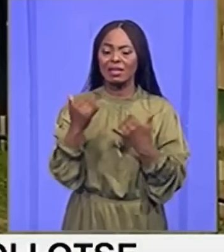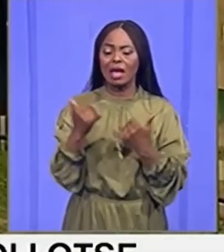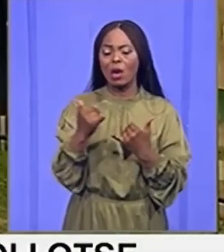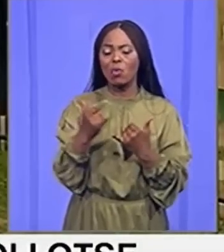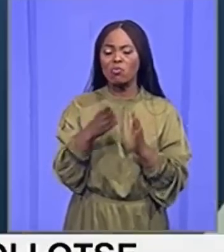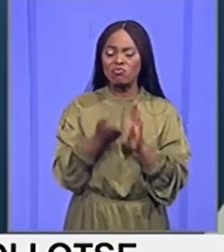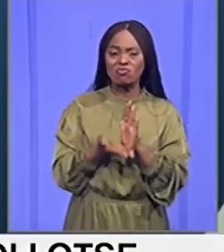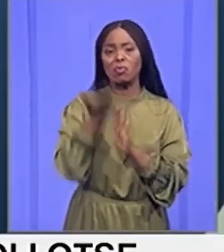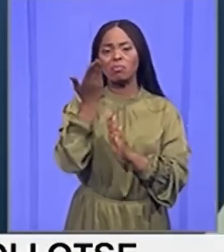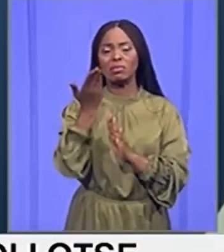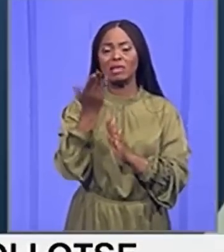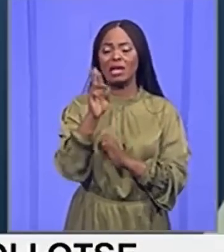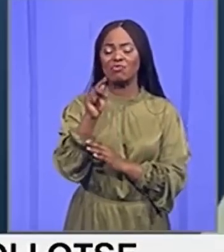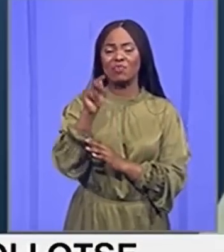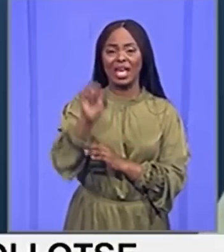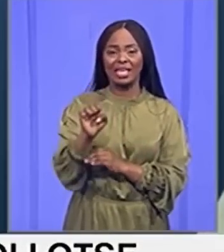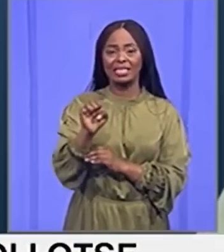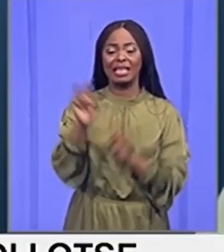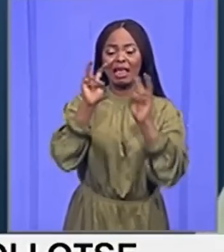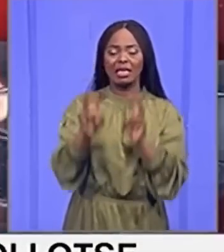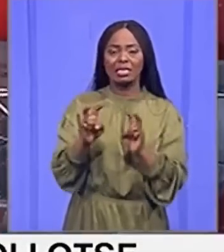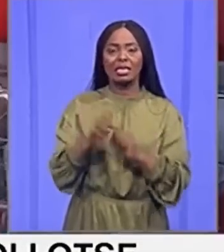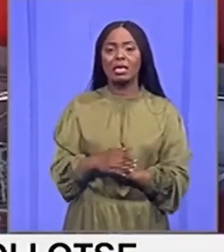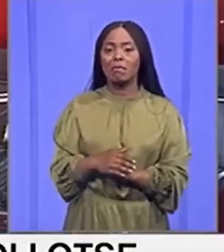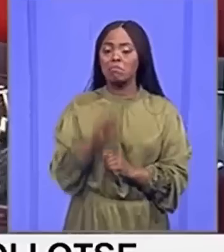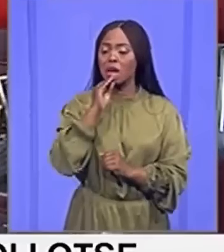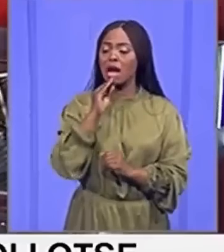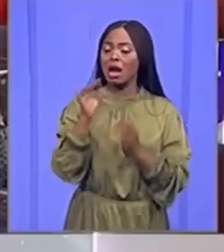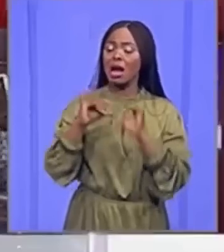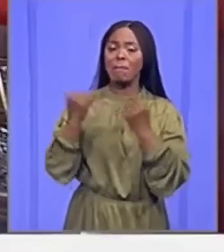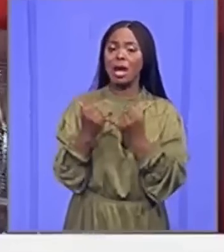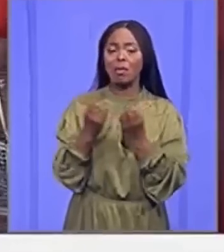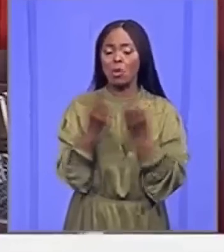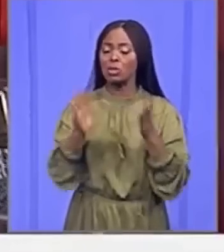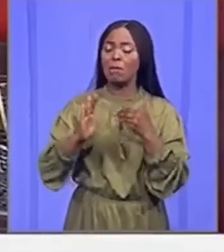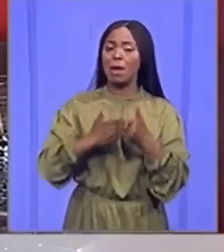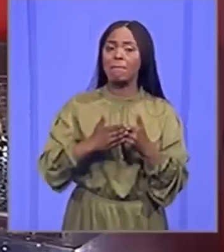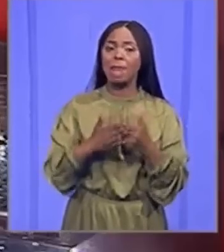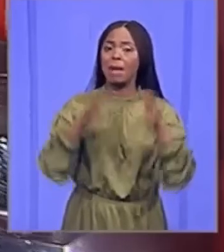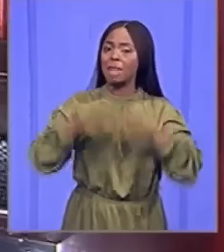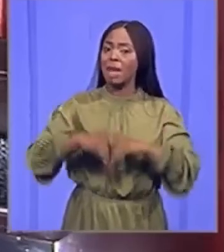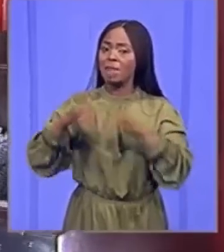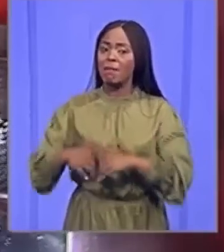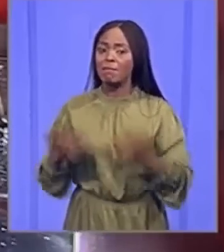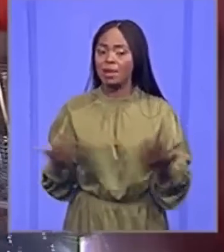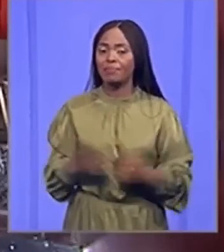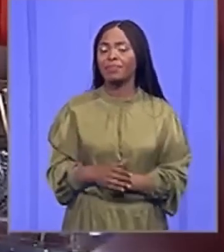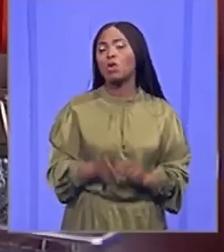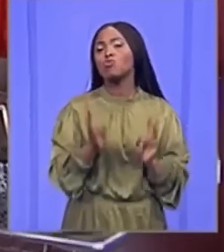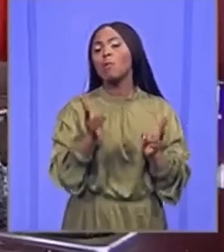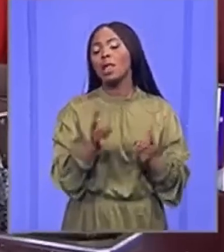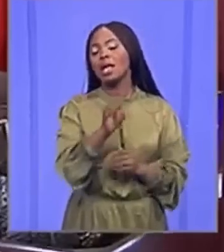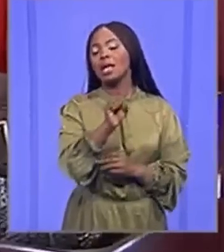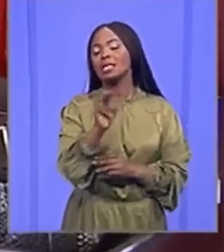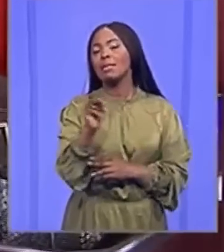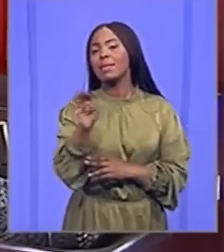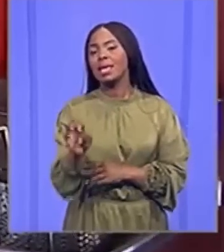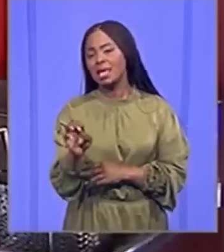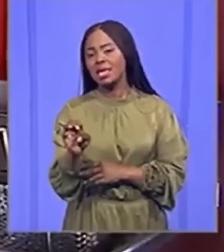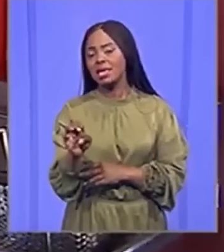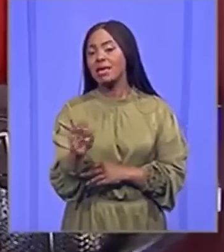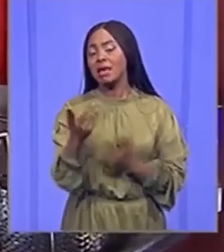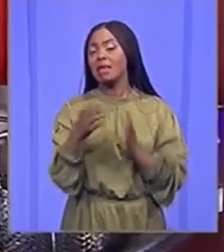ya mesebetsi. Let's go and take a normal SMME. I'm using a normal SMME person who goes and